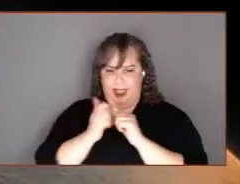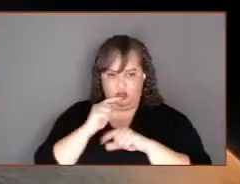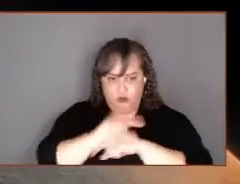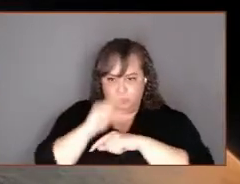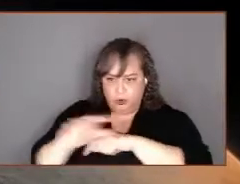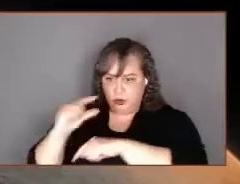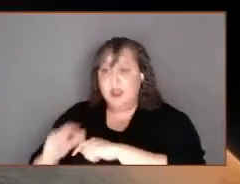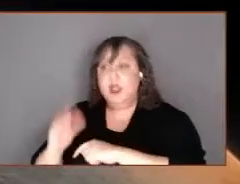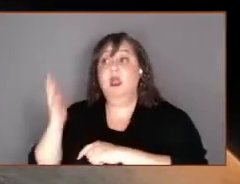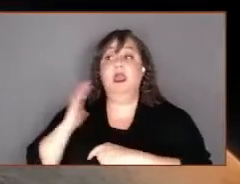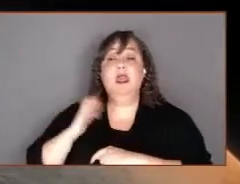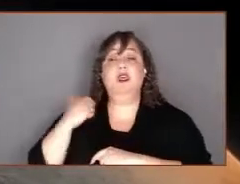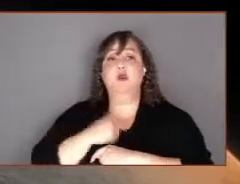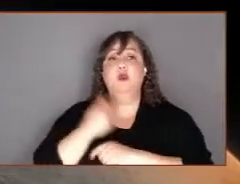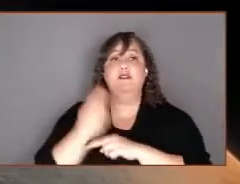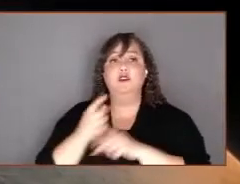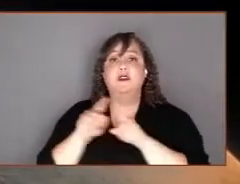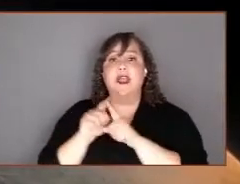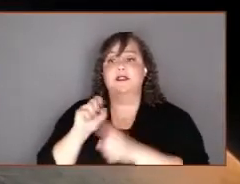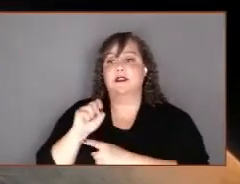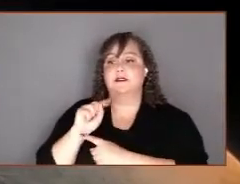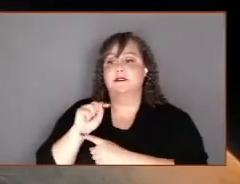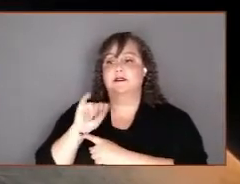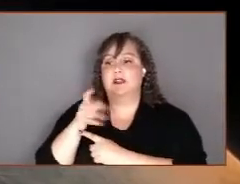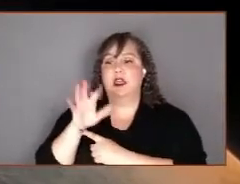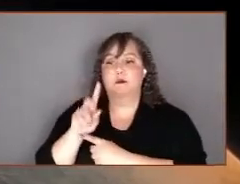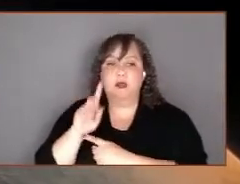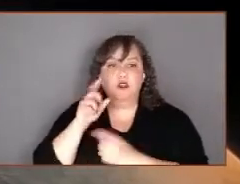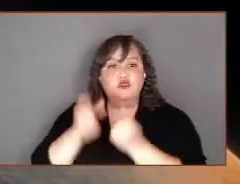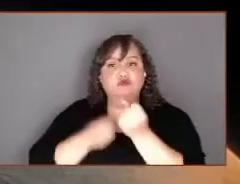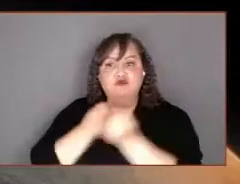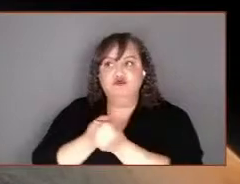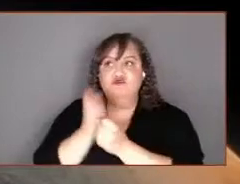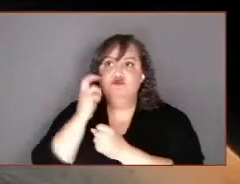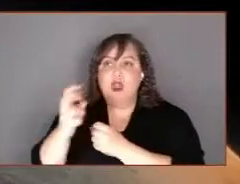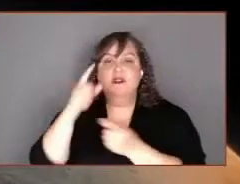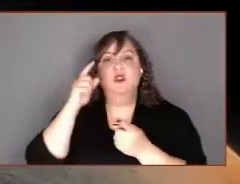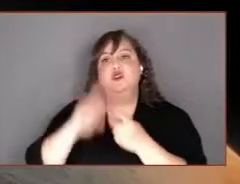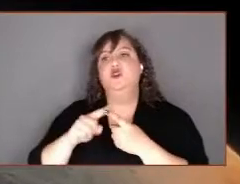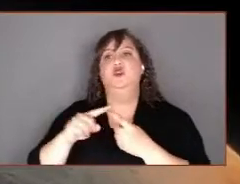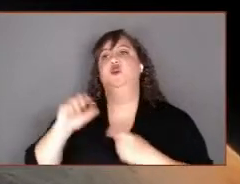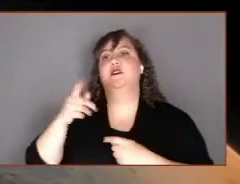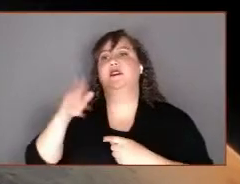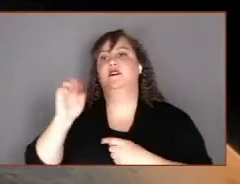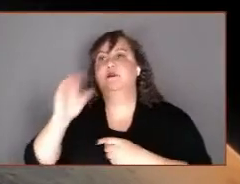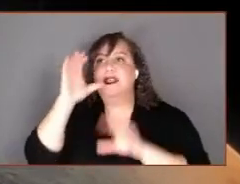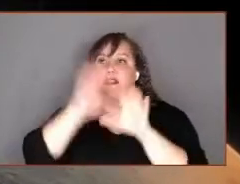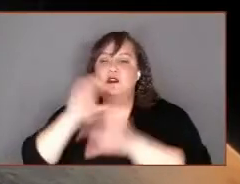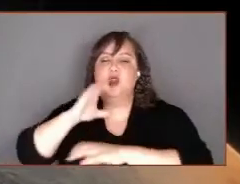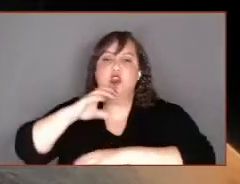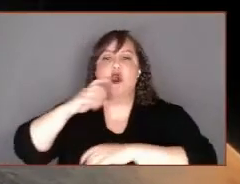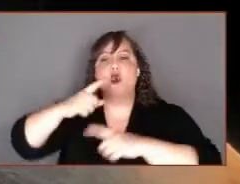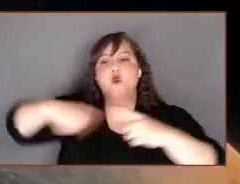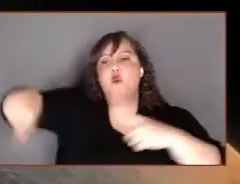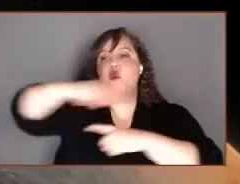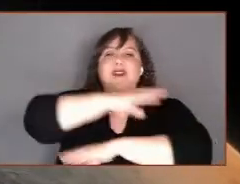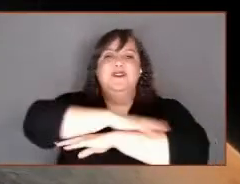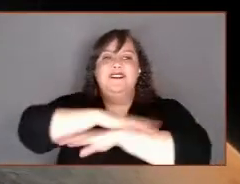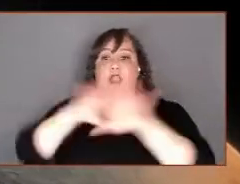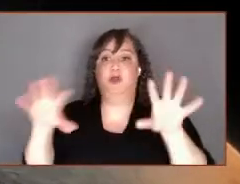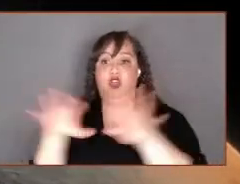Space Resources Roundtable, but it could also be used for any number of other opportunities for the students to go and present their ideas to a